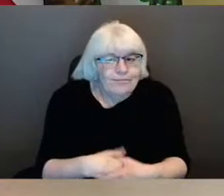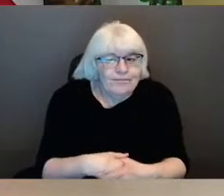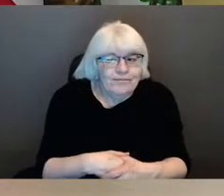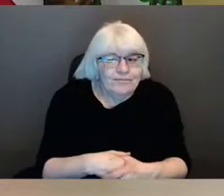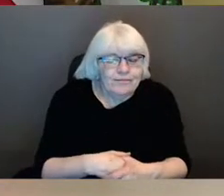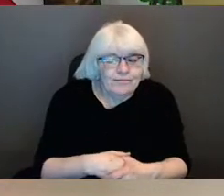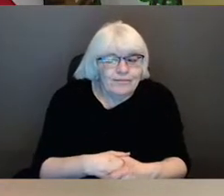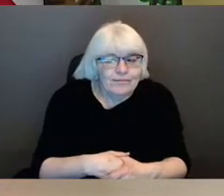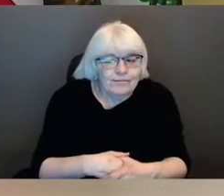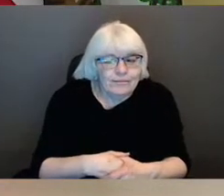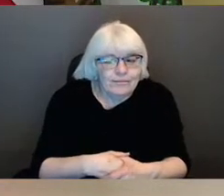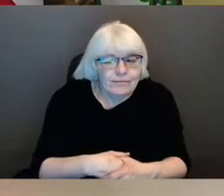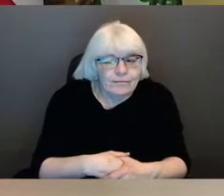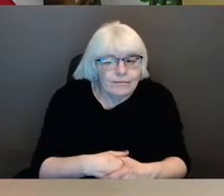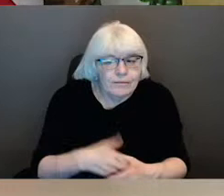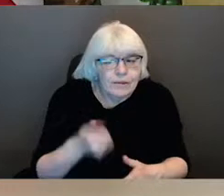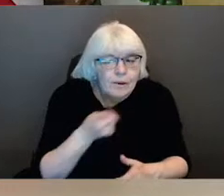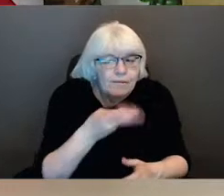about Paxlovid.